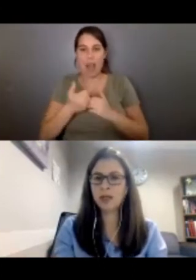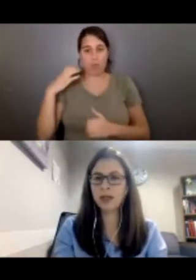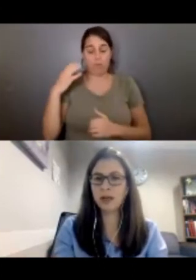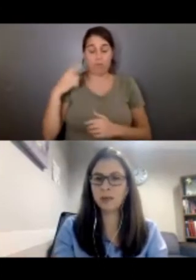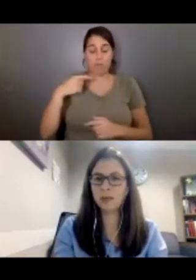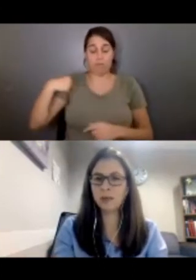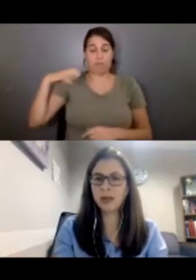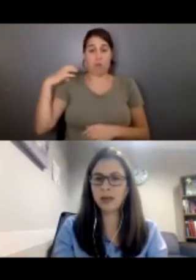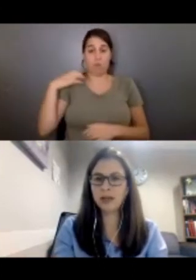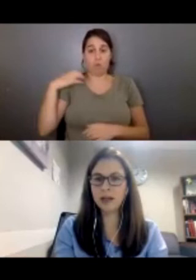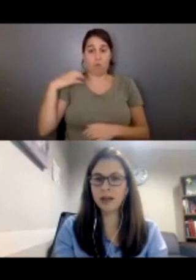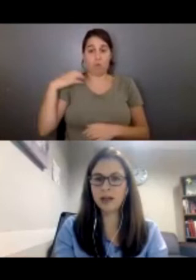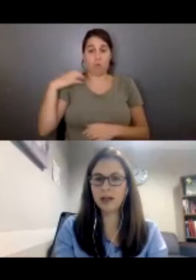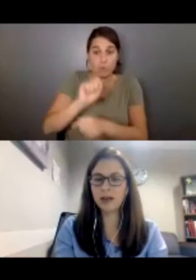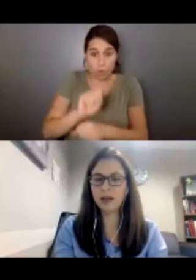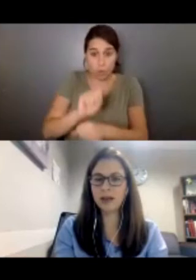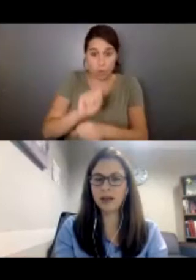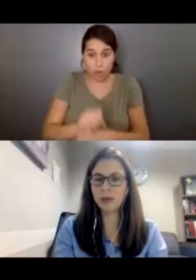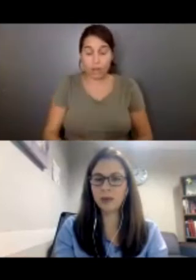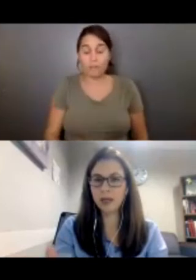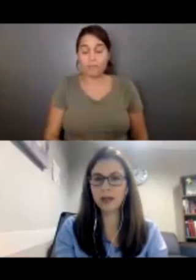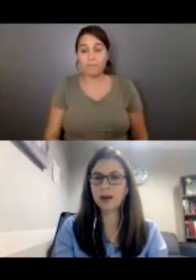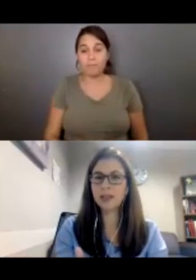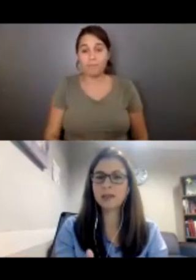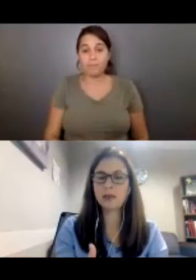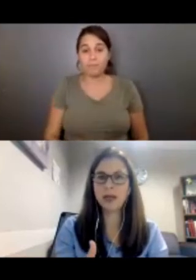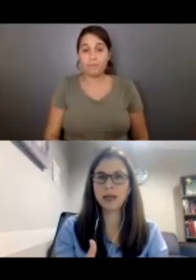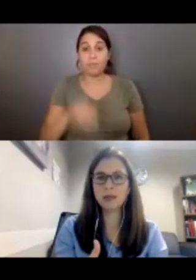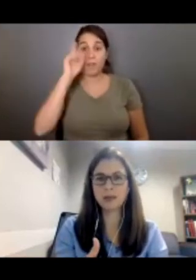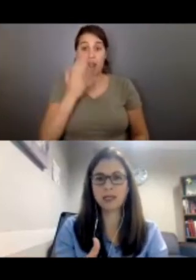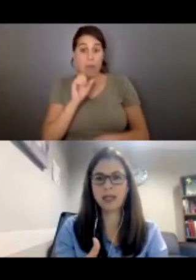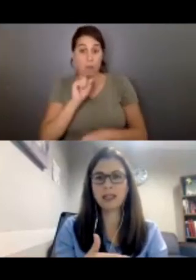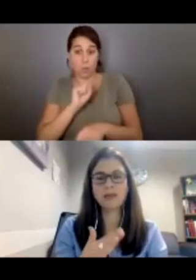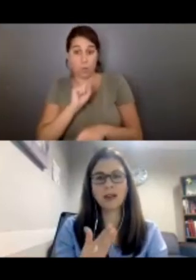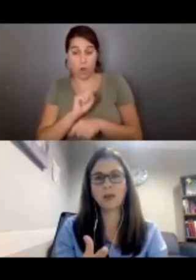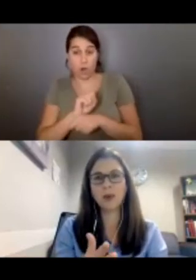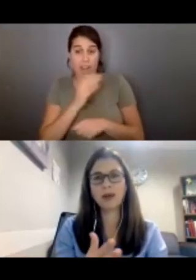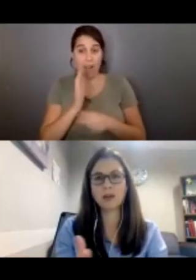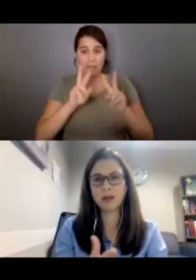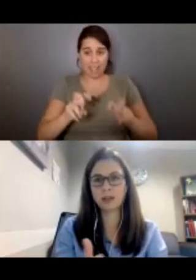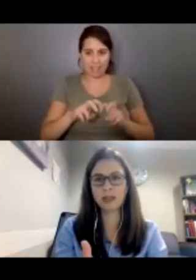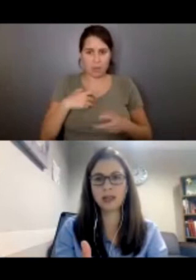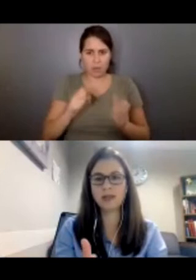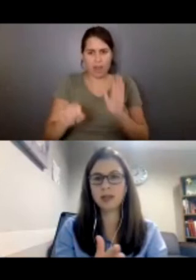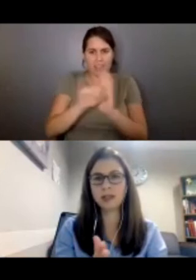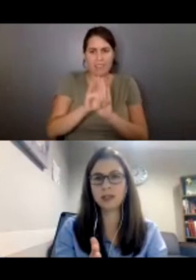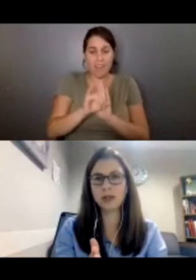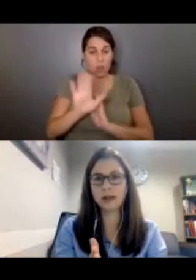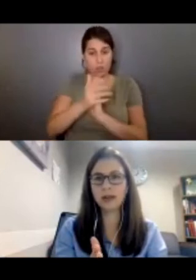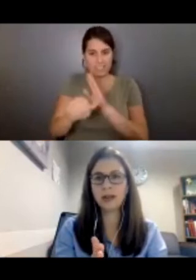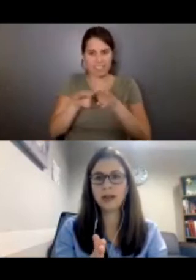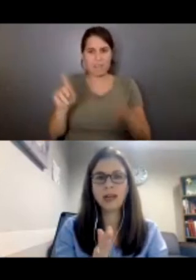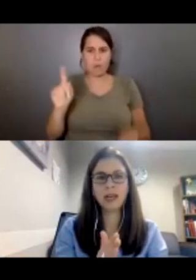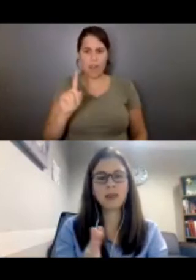So in our work and in our assessment, we aim to really identify where is a learner's skill level in a